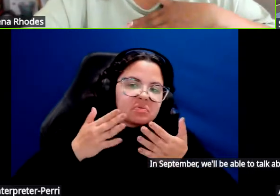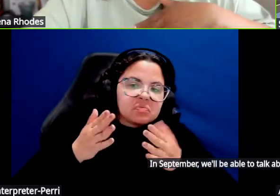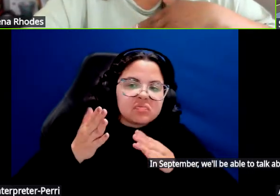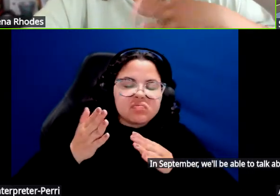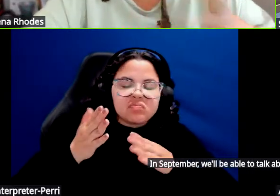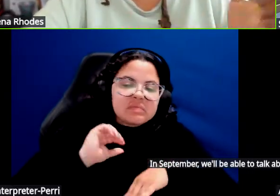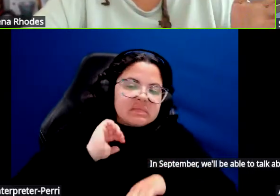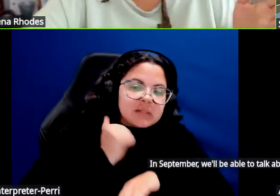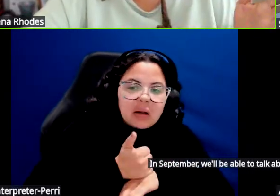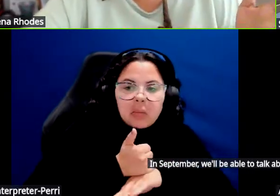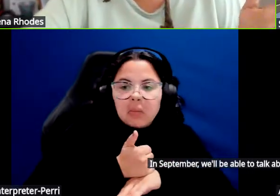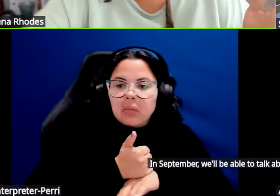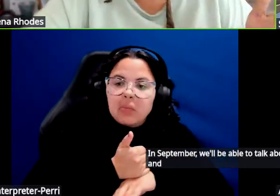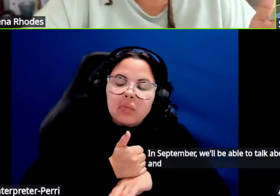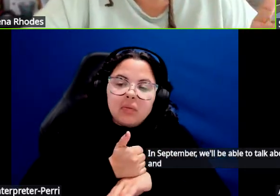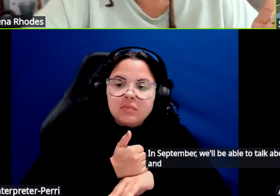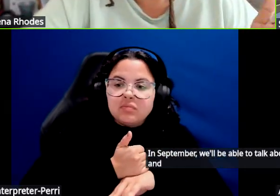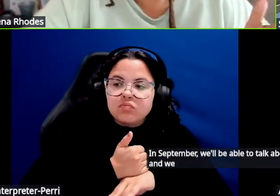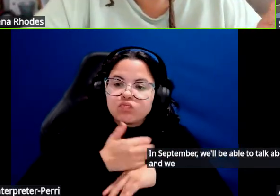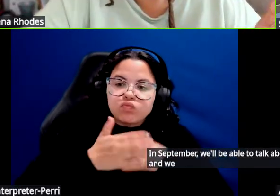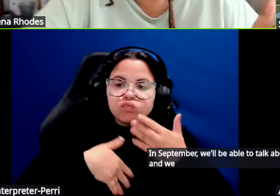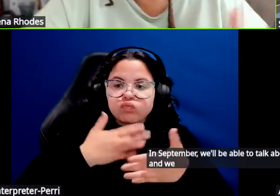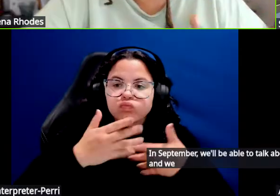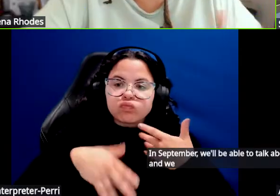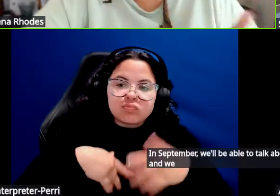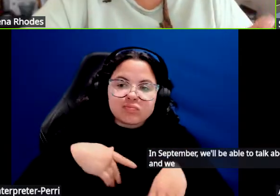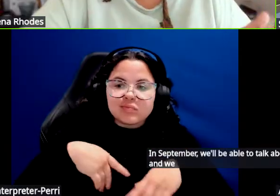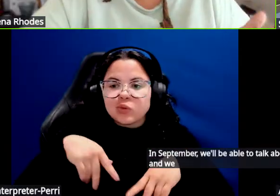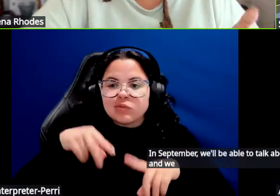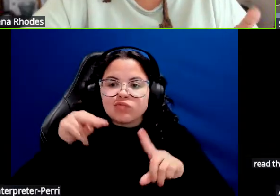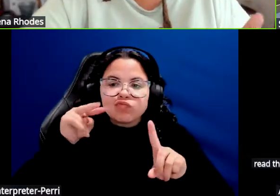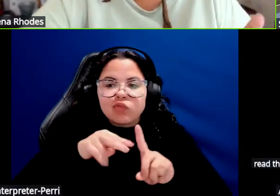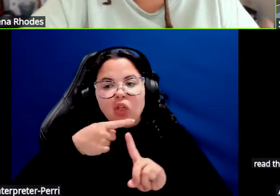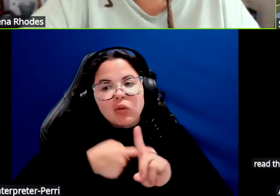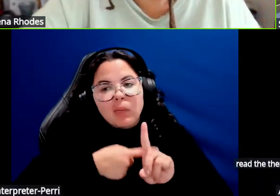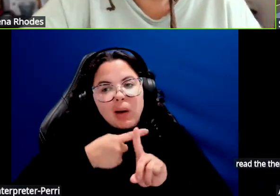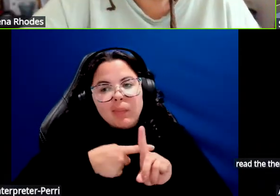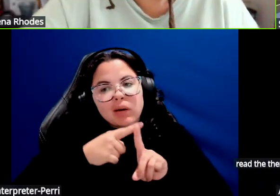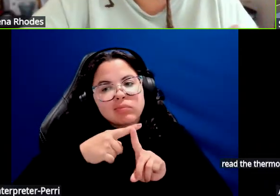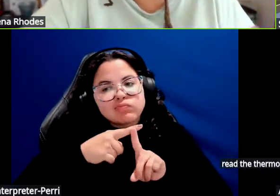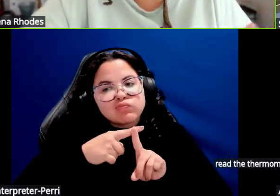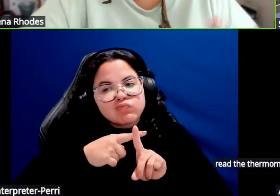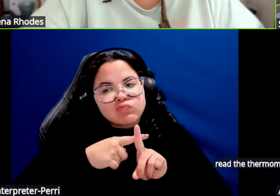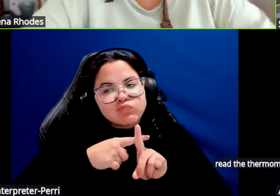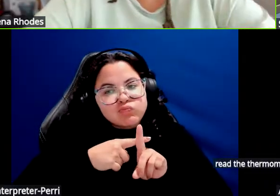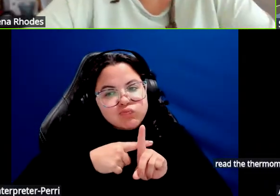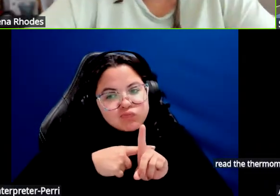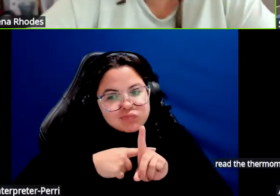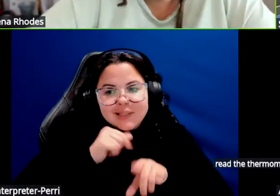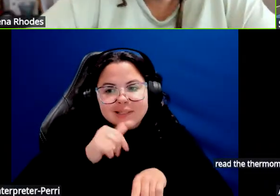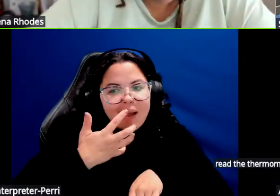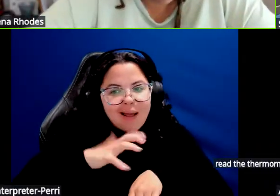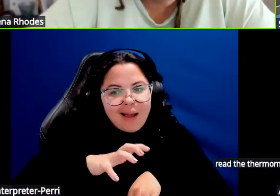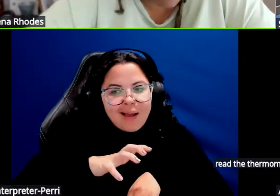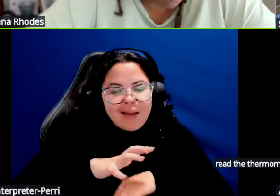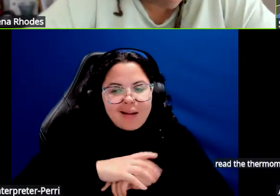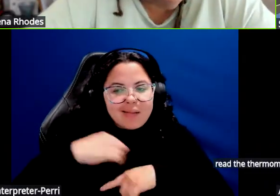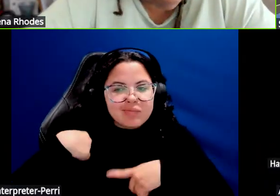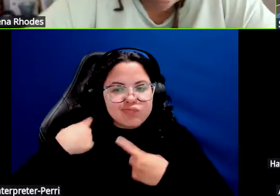and we read the thermometer and it's not hot as it's